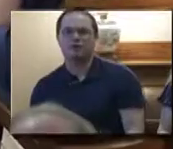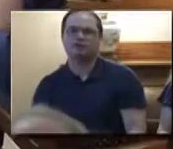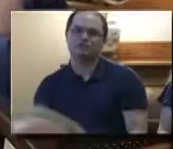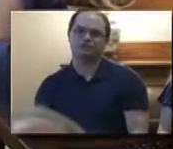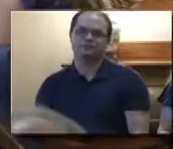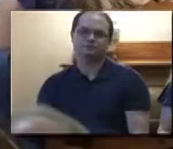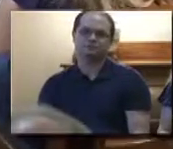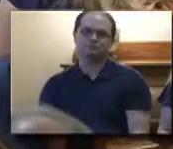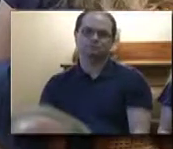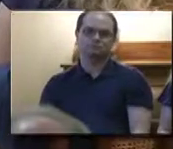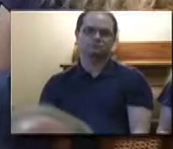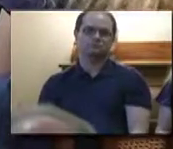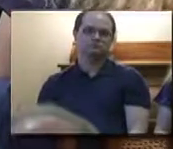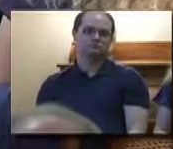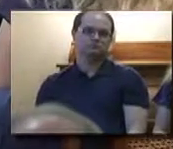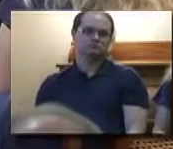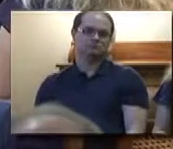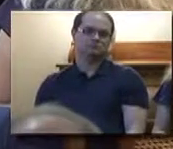language acquisition?